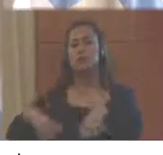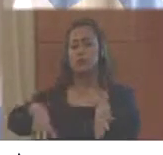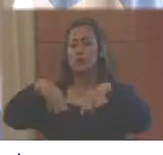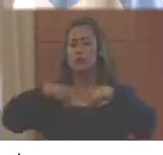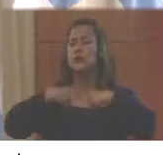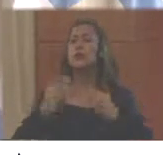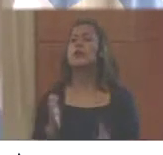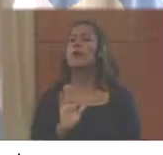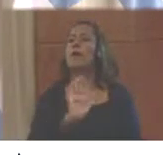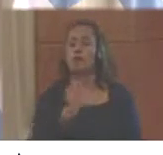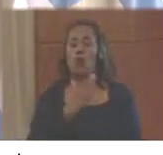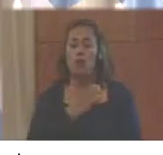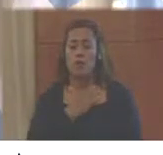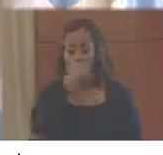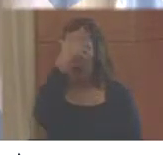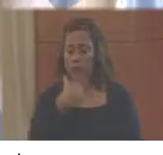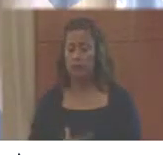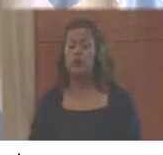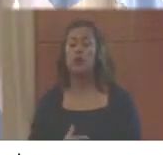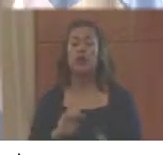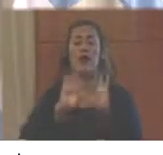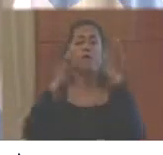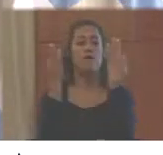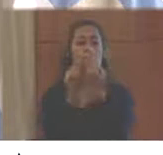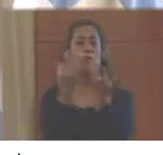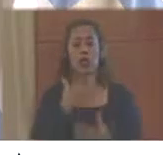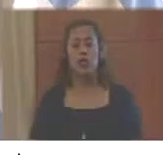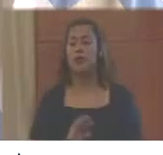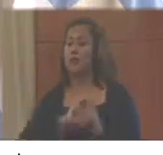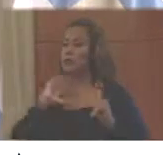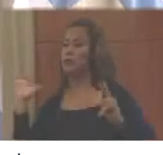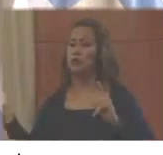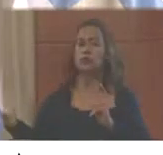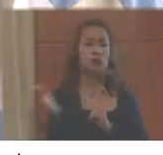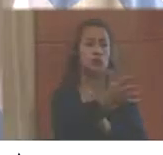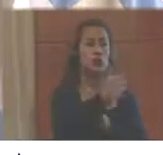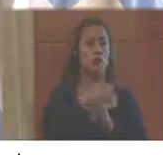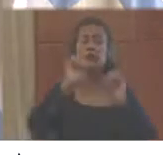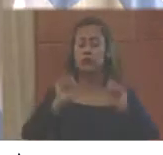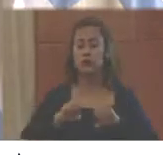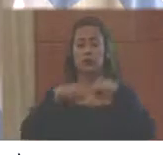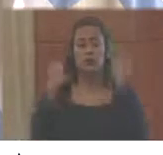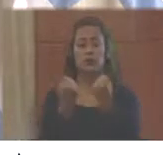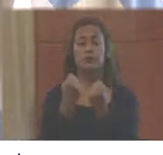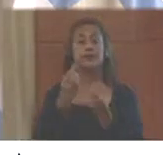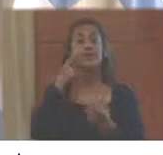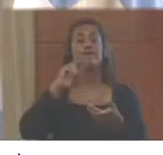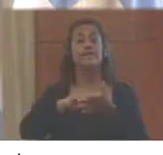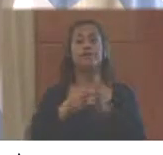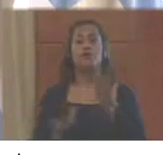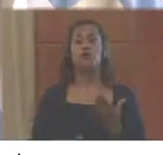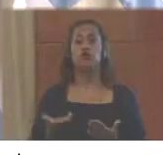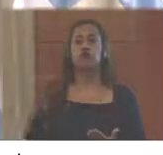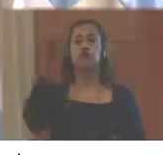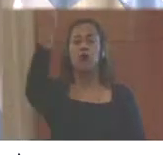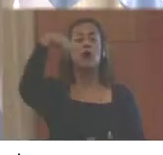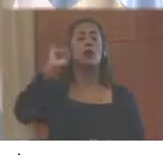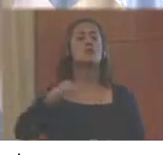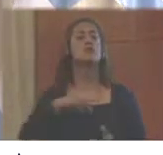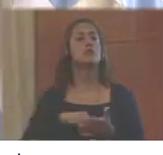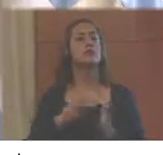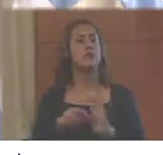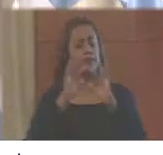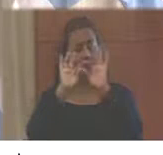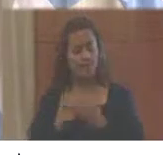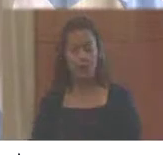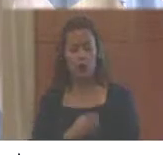and responsibility with towards its person, its family, and its social environment. And that's how we will increase the